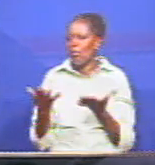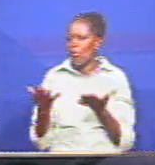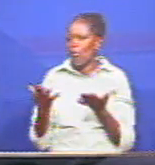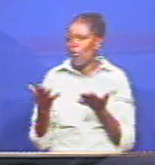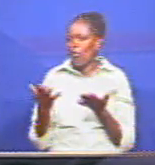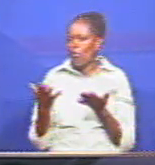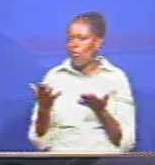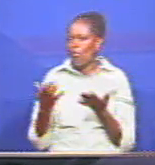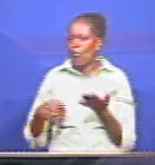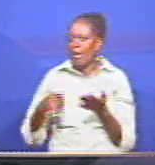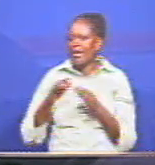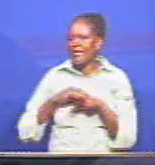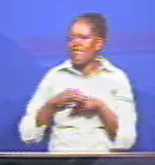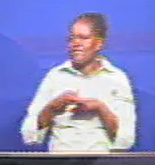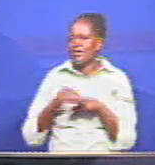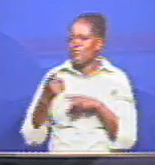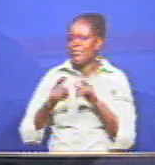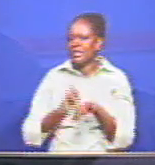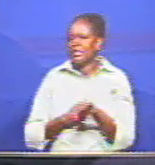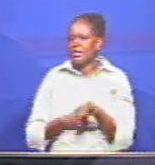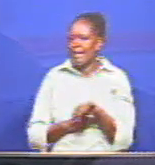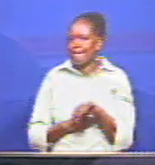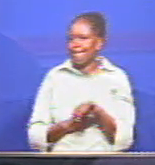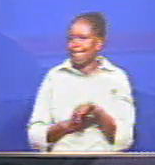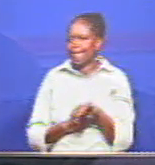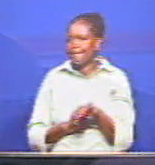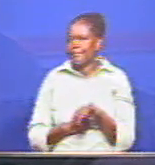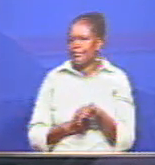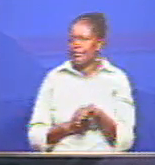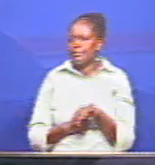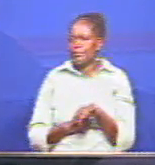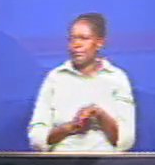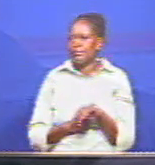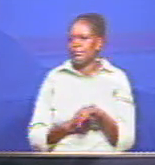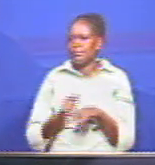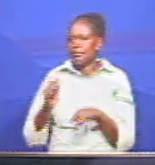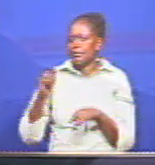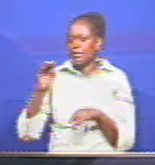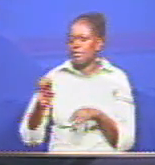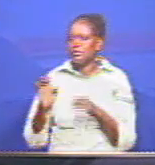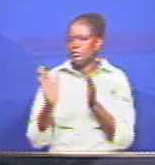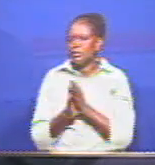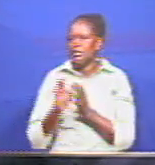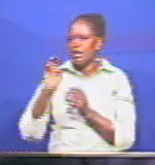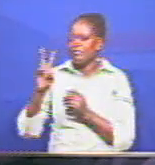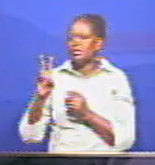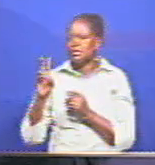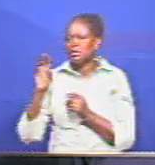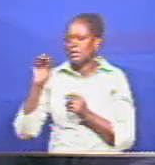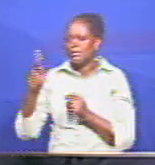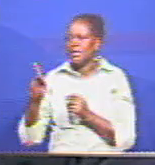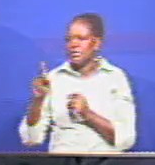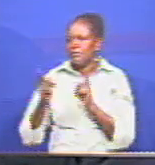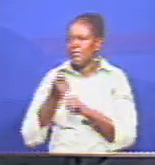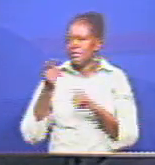This is how we are here in Africa since the time of Apostle and Evangelist Mark. Yes. Mark was the first